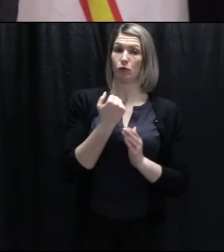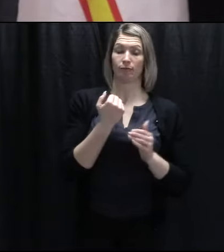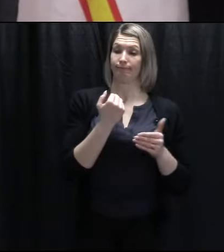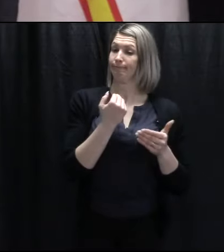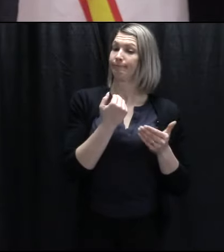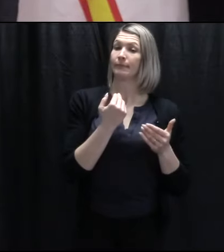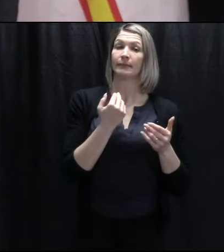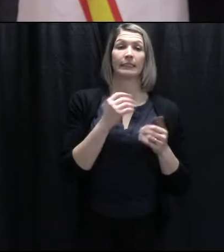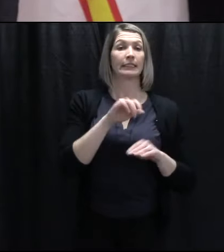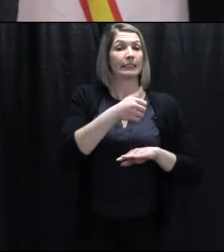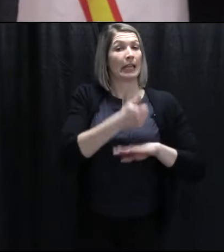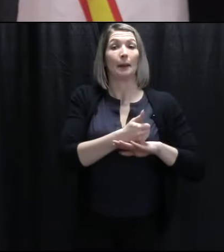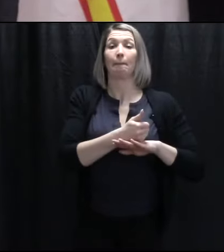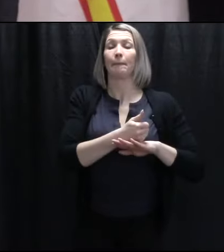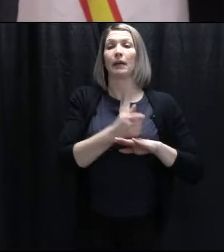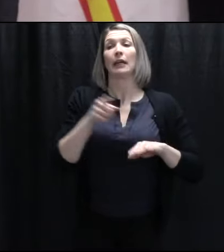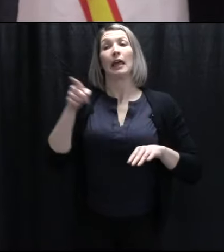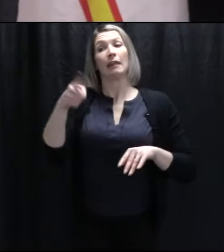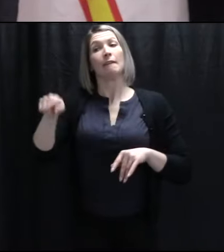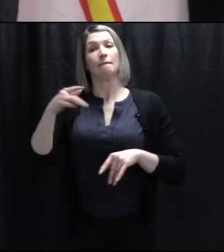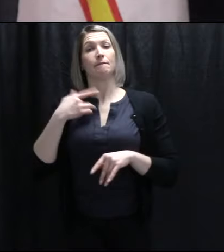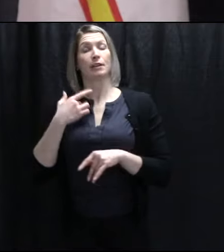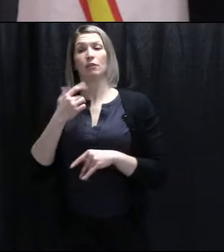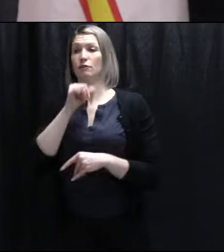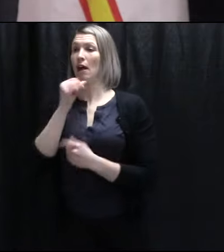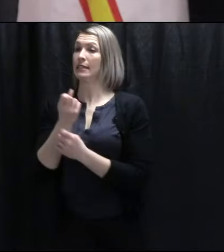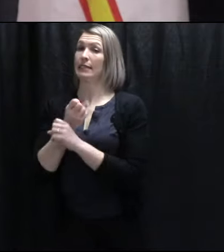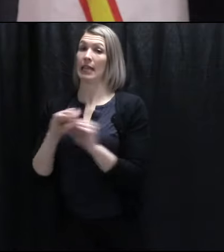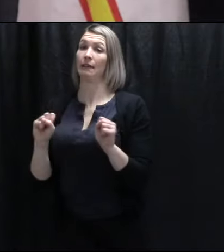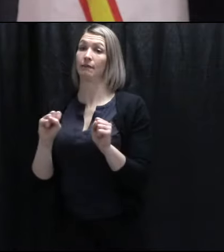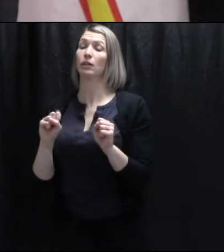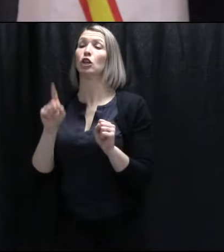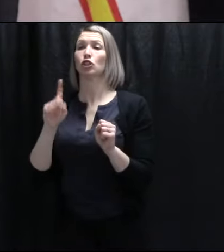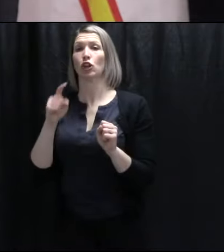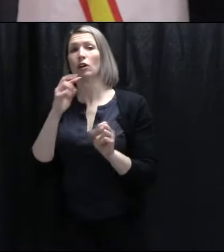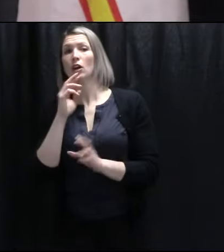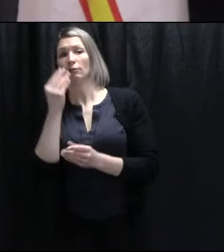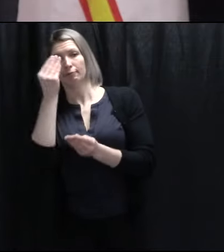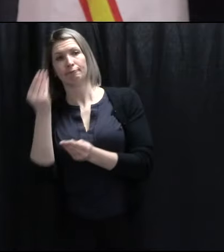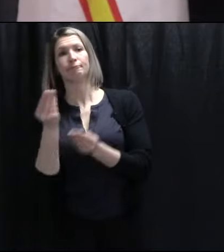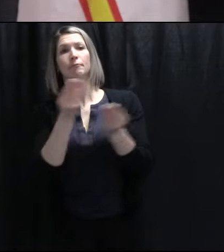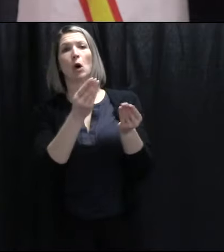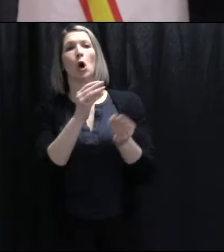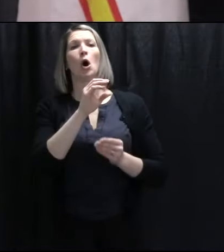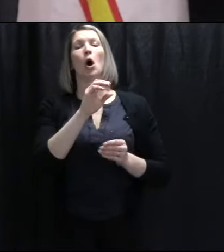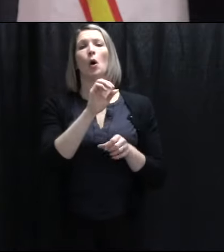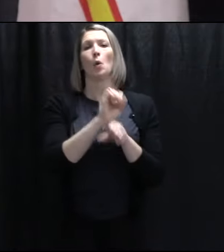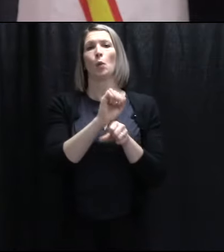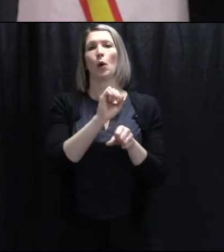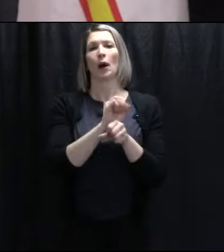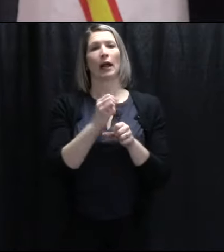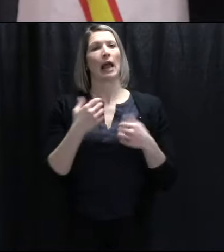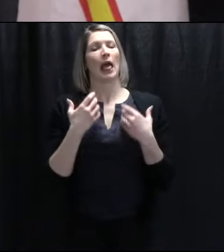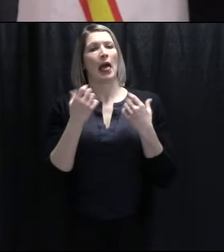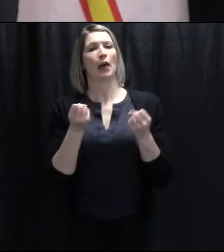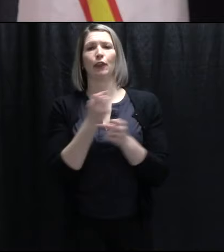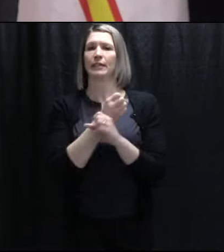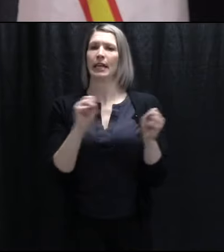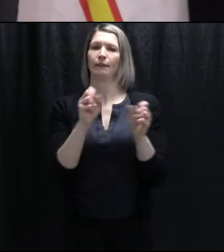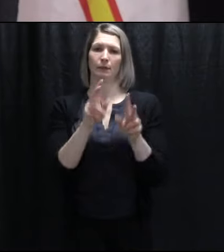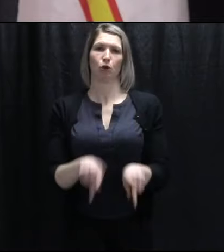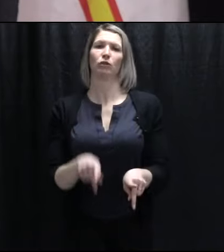people are unsafe, they can report this to occupational health and safety, and we're sending inspectors to a number of sites. The